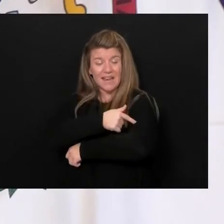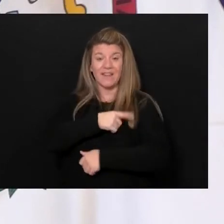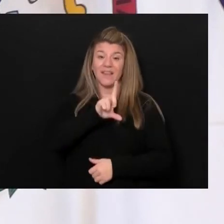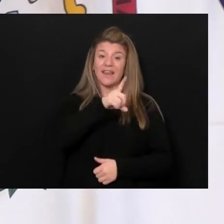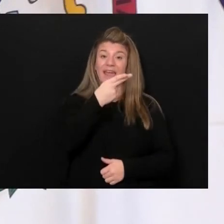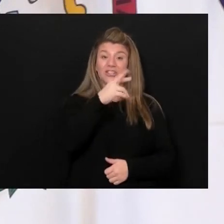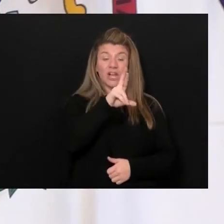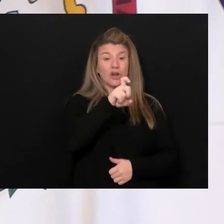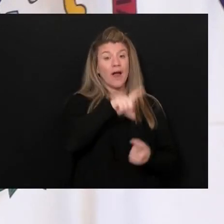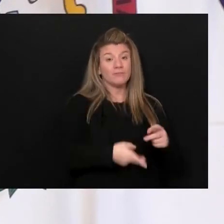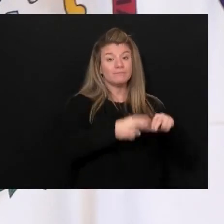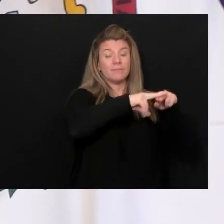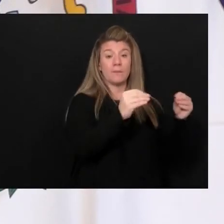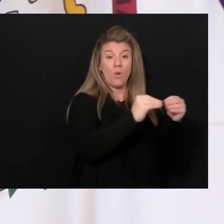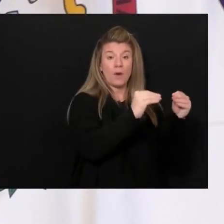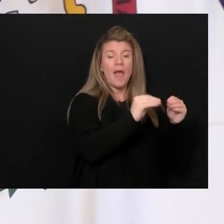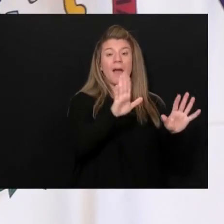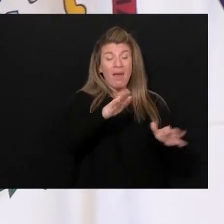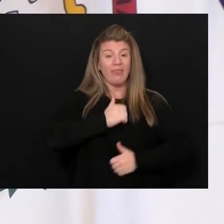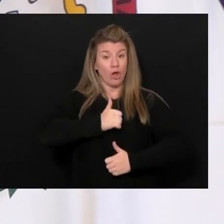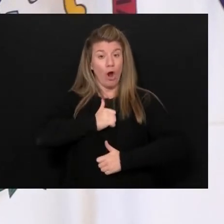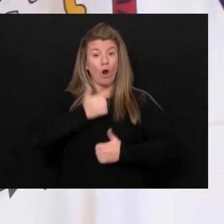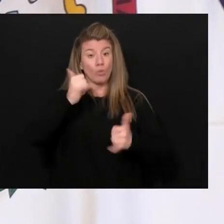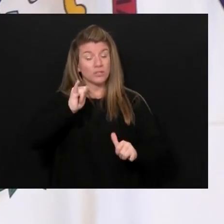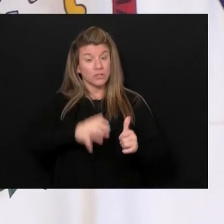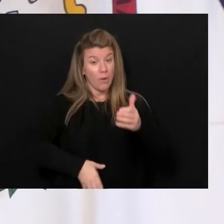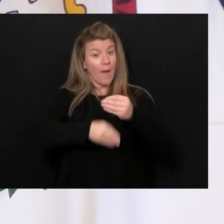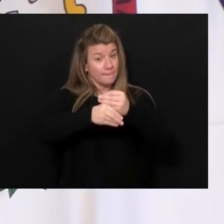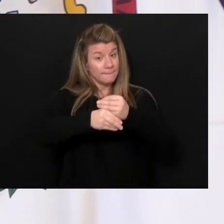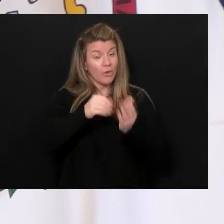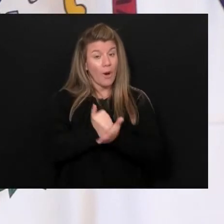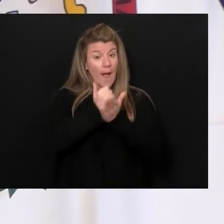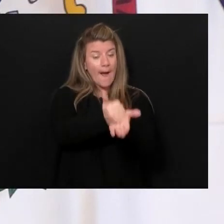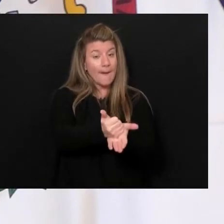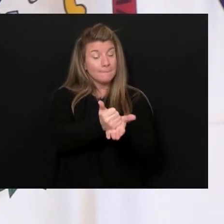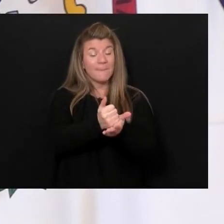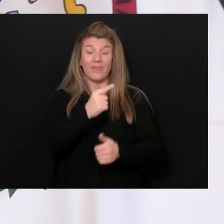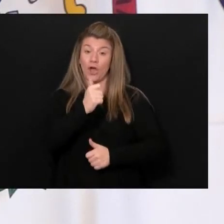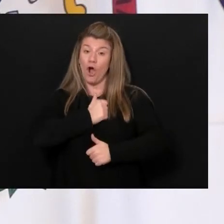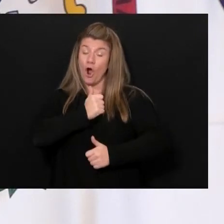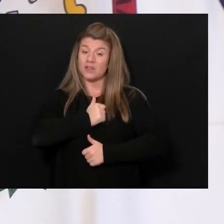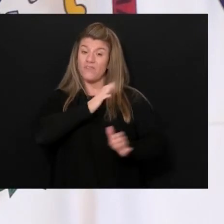and everything. But at the same time, the Guard is going to have to administer this, you know, our vaccine. So